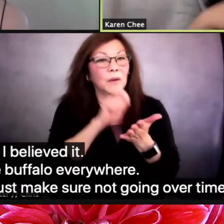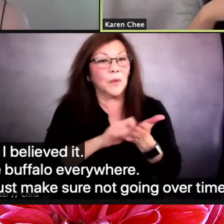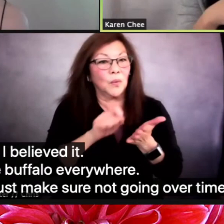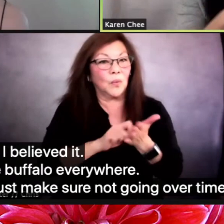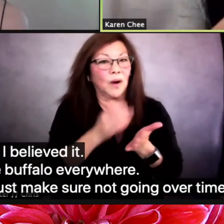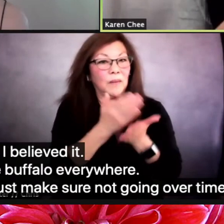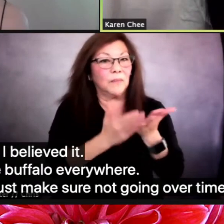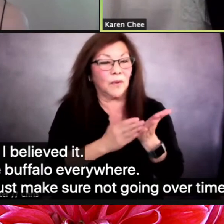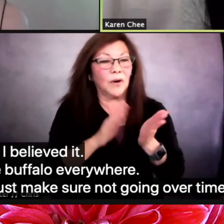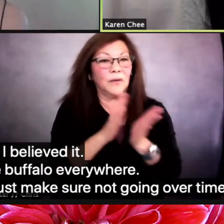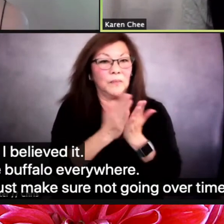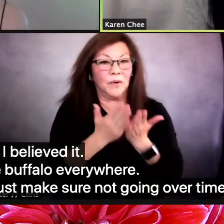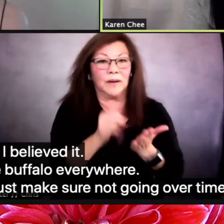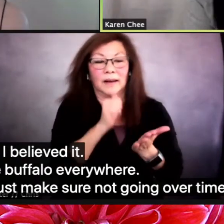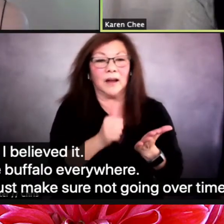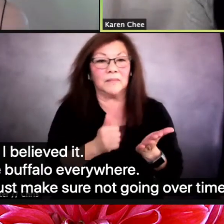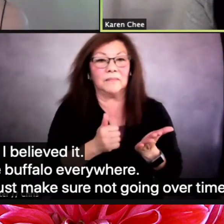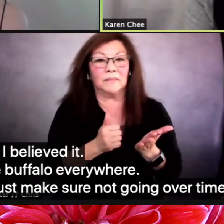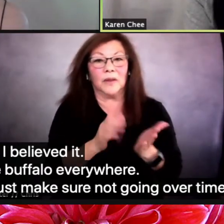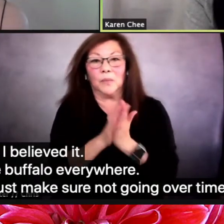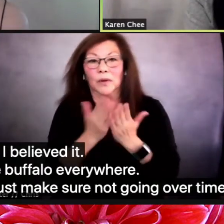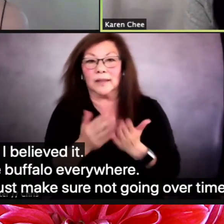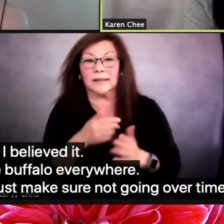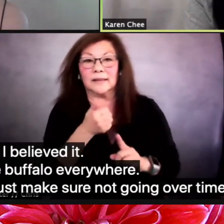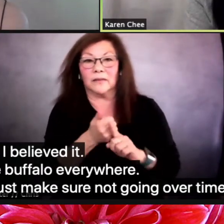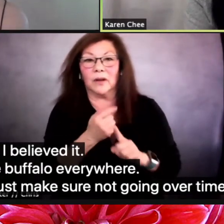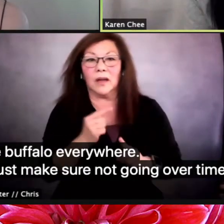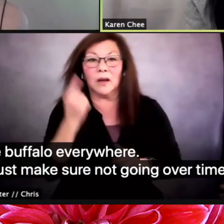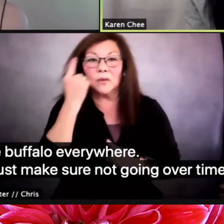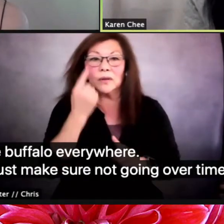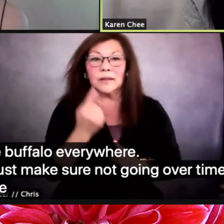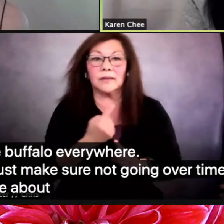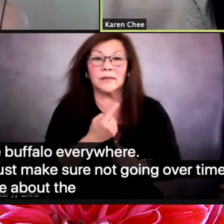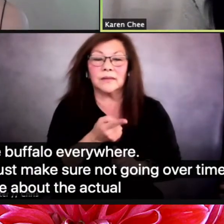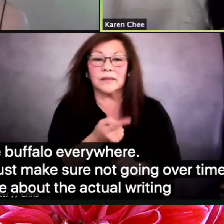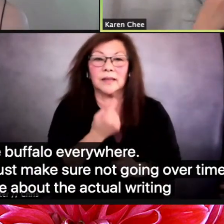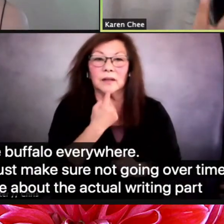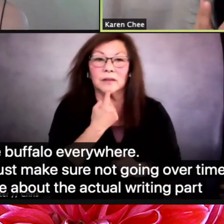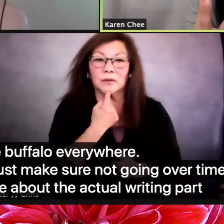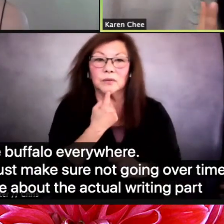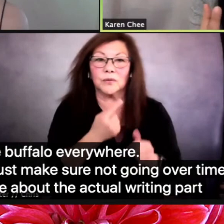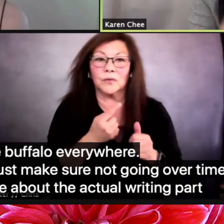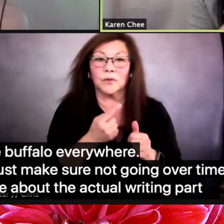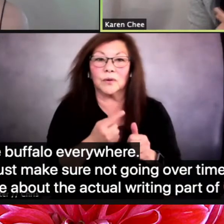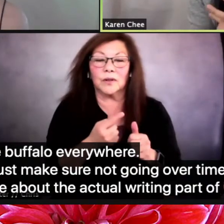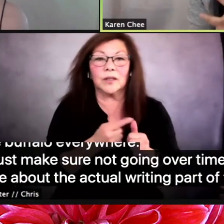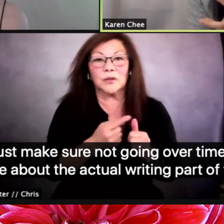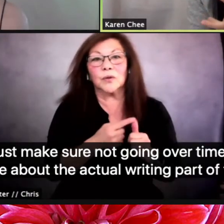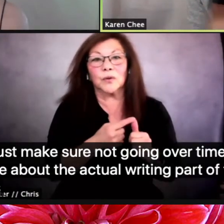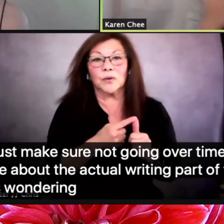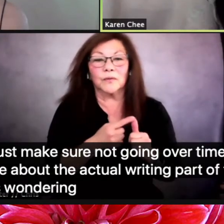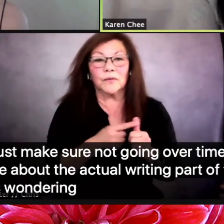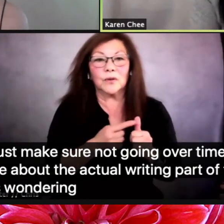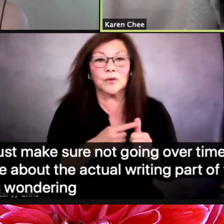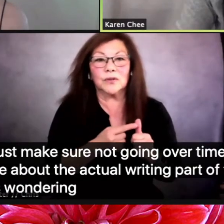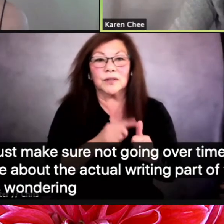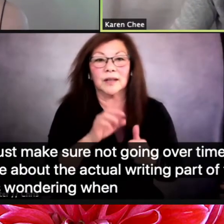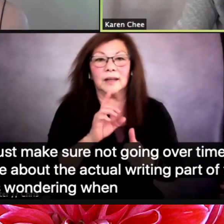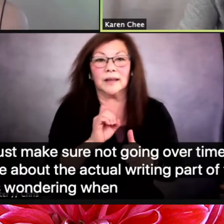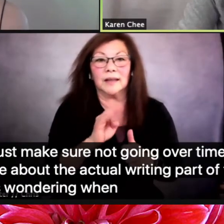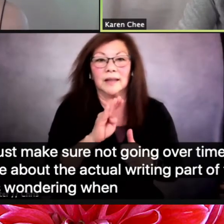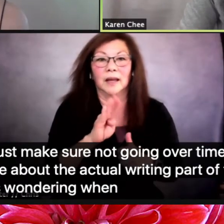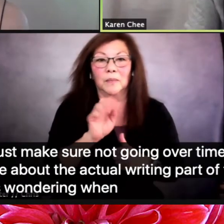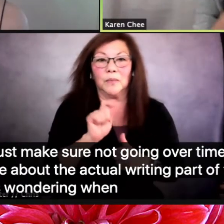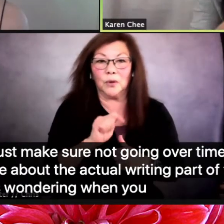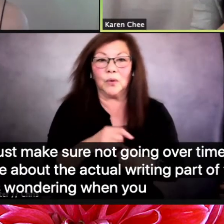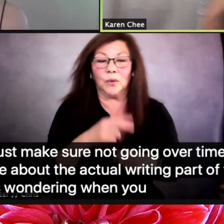and not as much about the book itself. But I was wondering, when you said this is it's your debut novel, and before that you had been writing